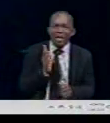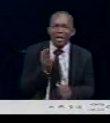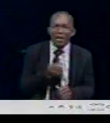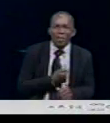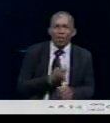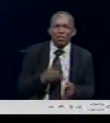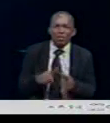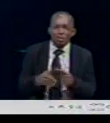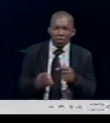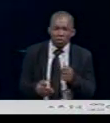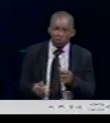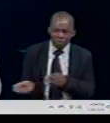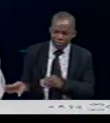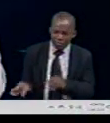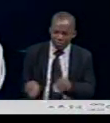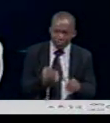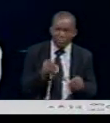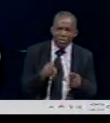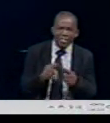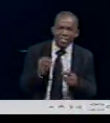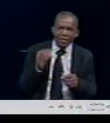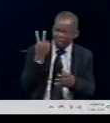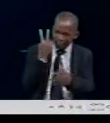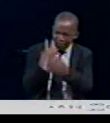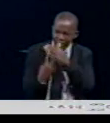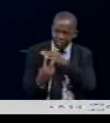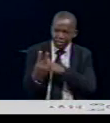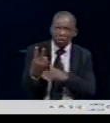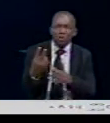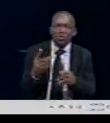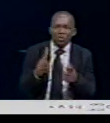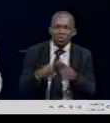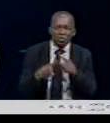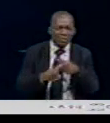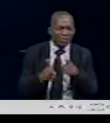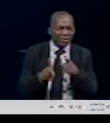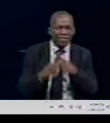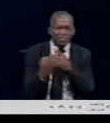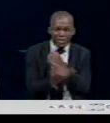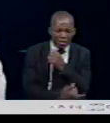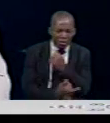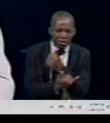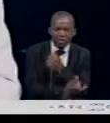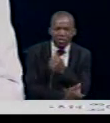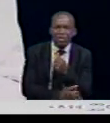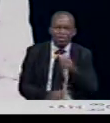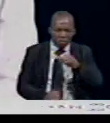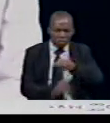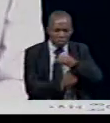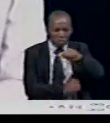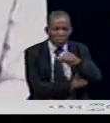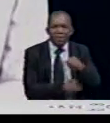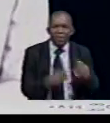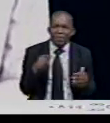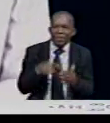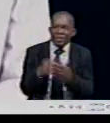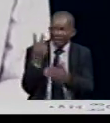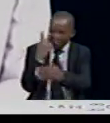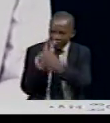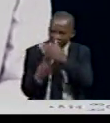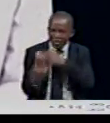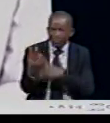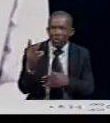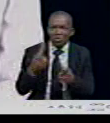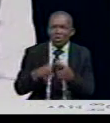every race, in every color, that will be able to drive the vision, to fulfill the vision of taking the